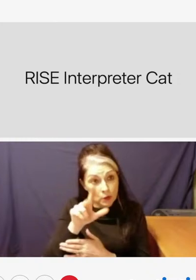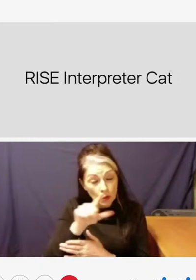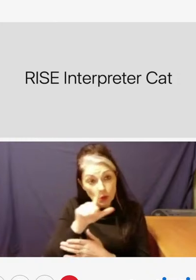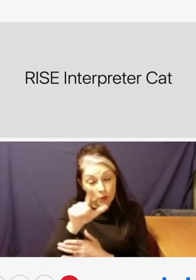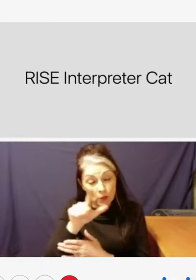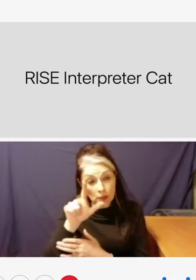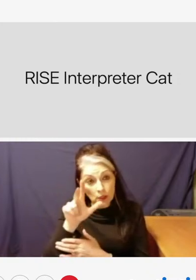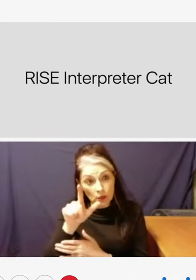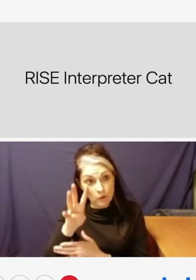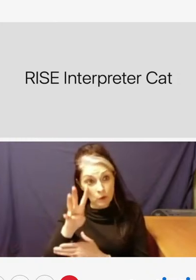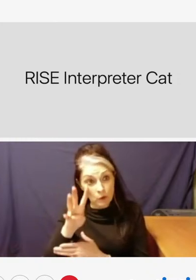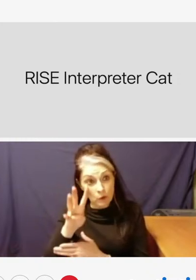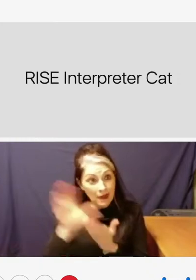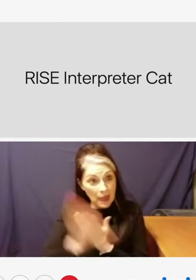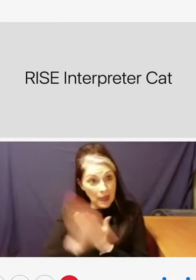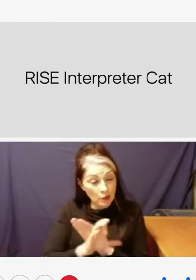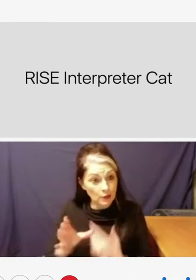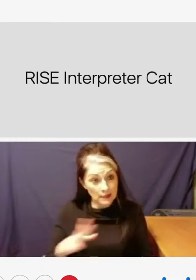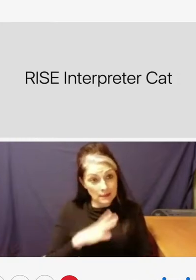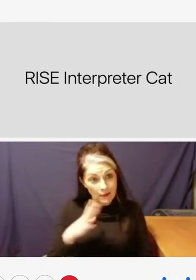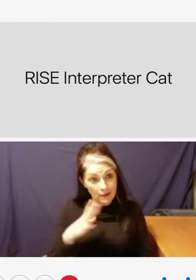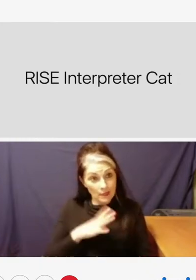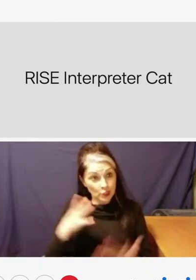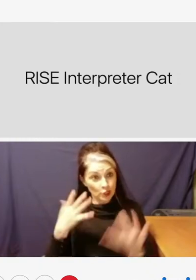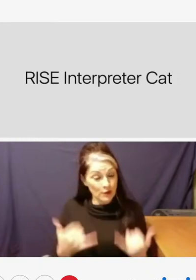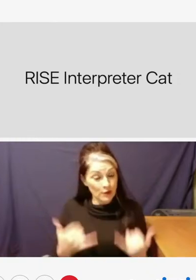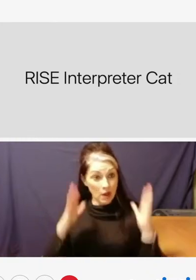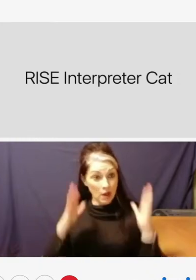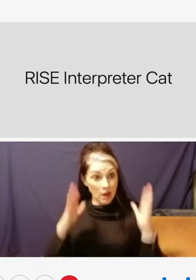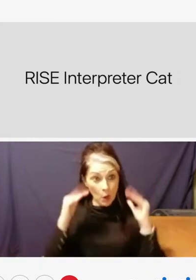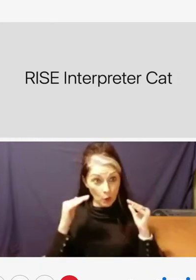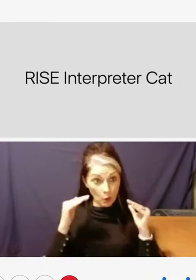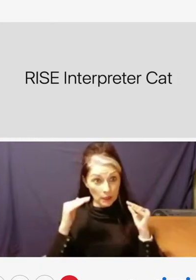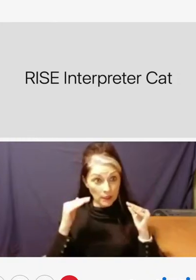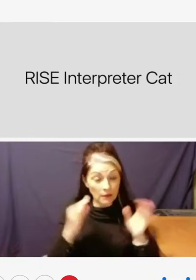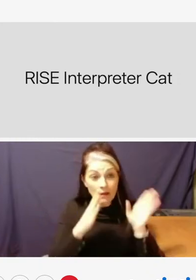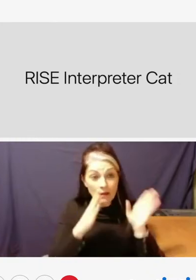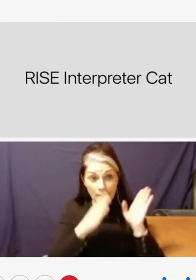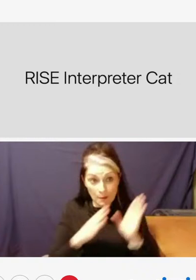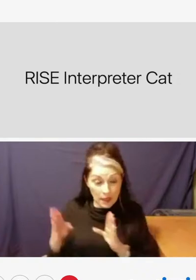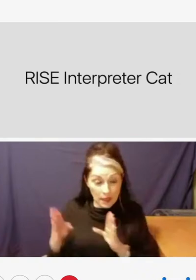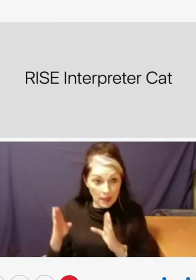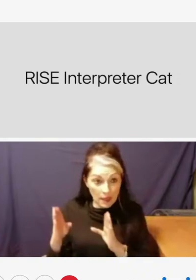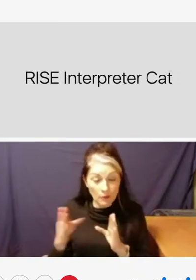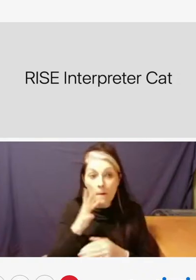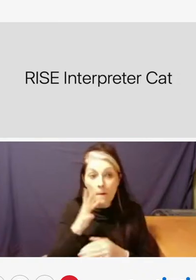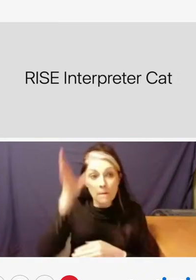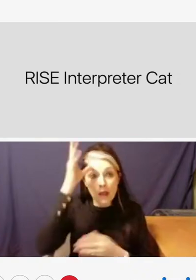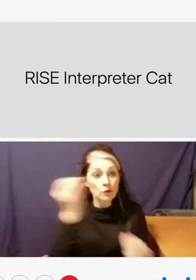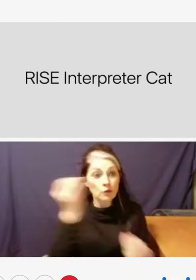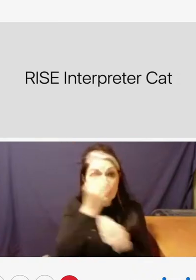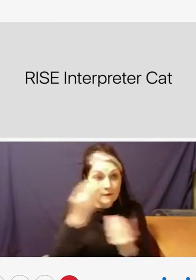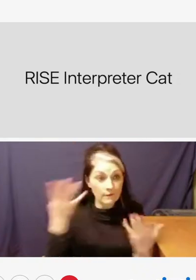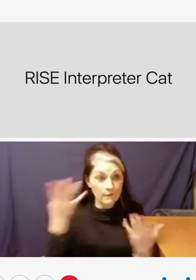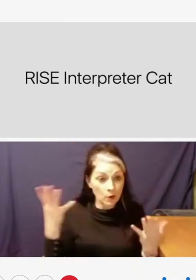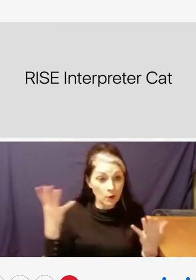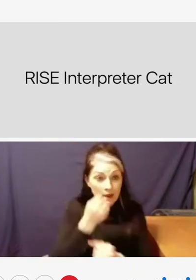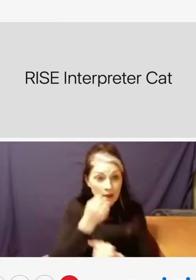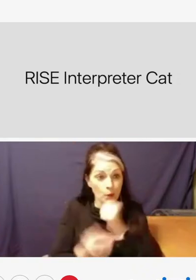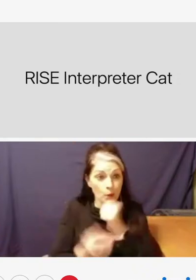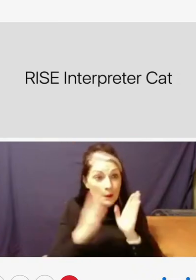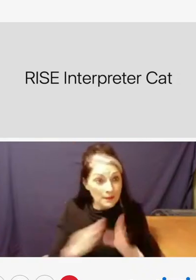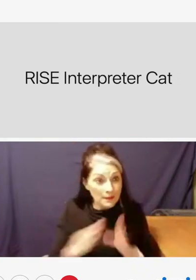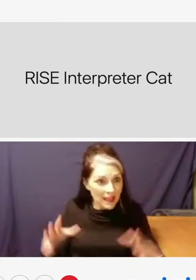so I um I'm hoping that the parents will be informed and um everybody can plan vacations